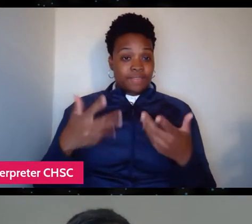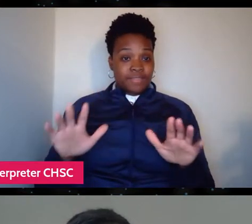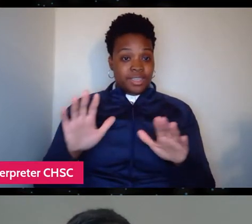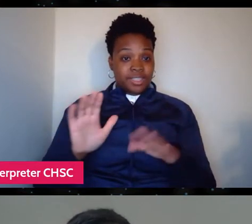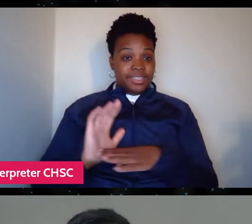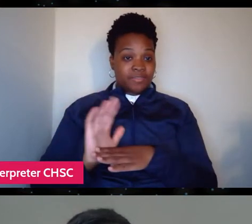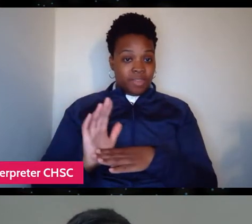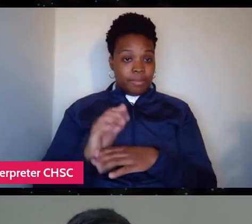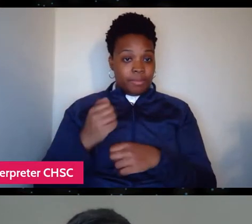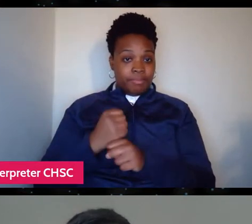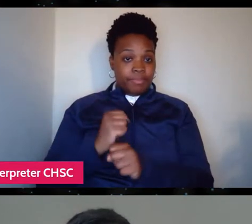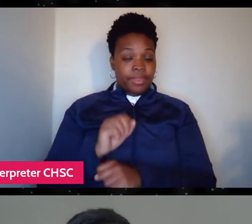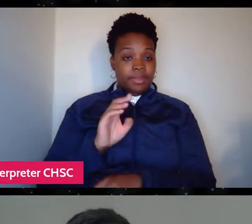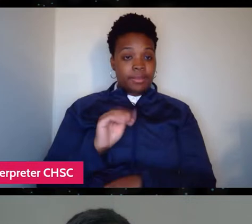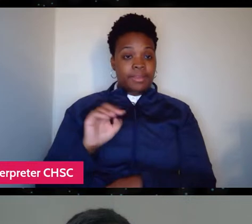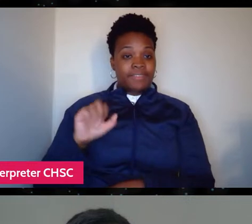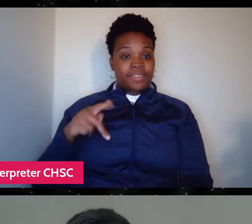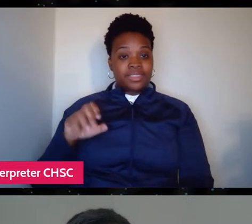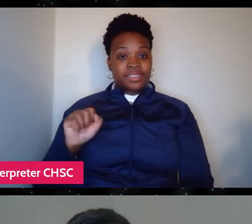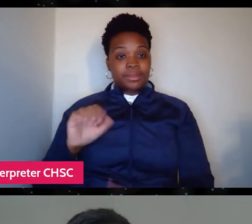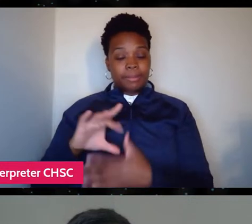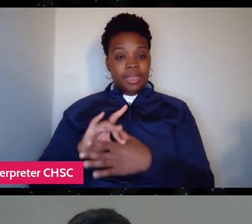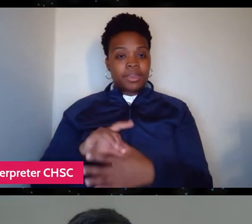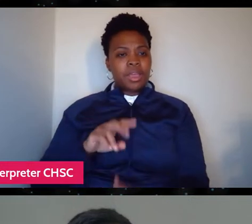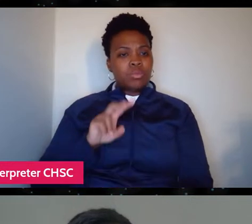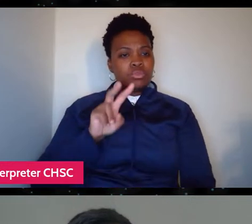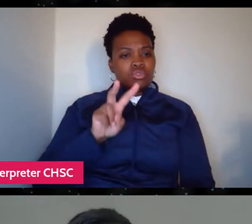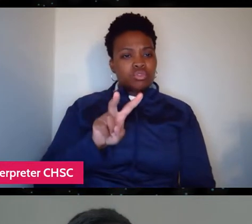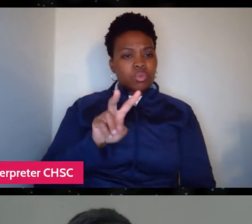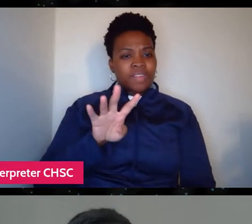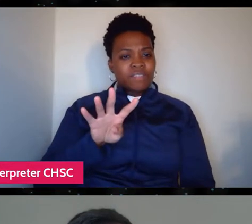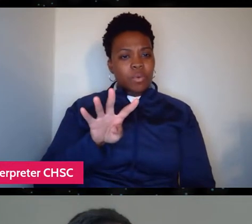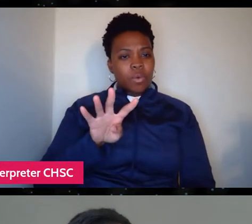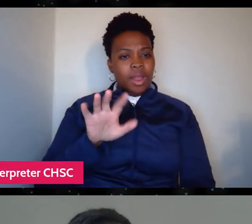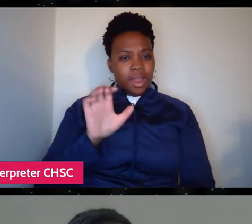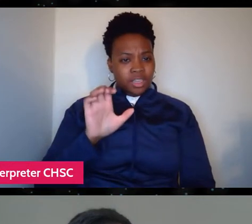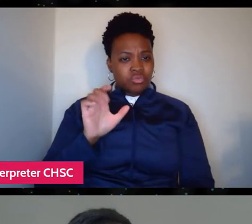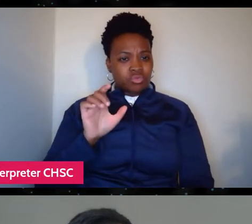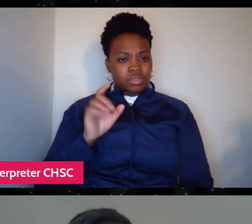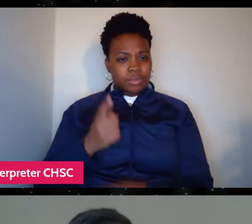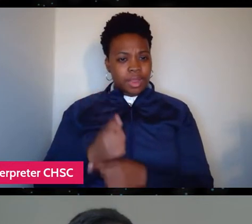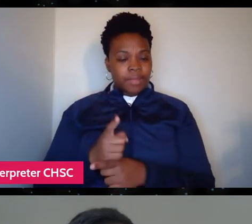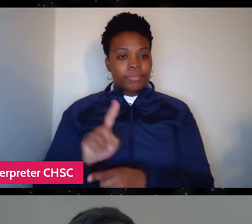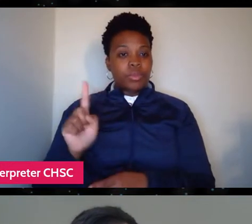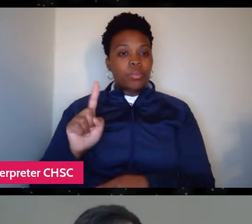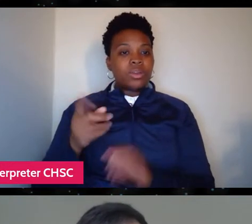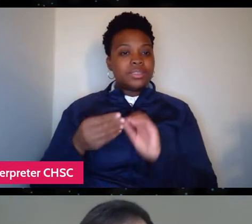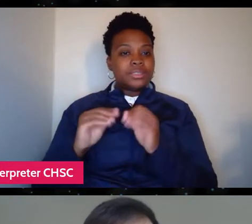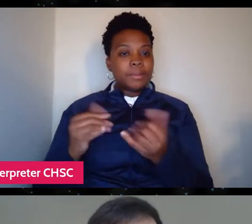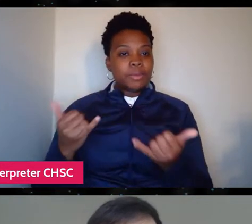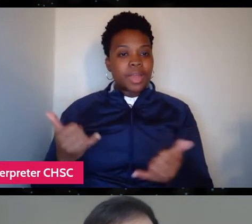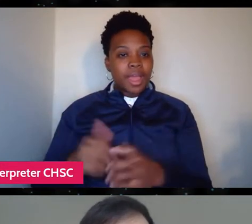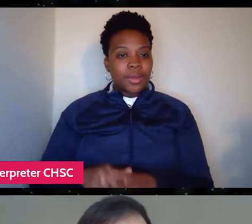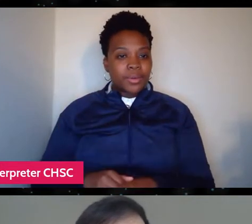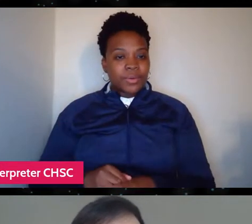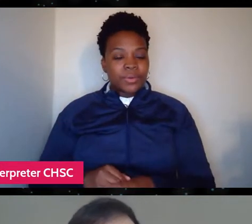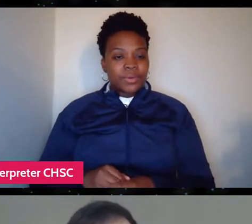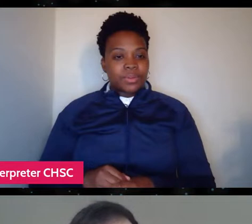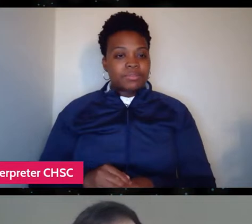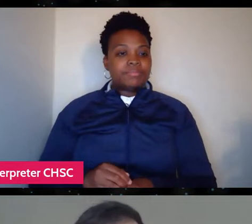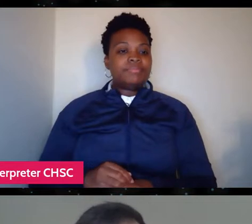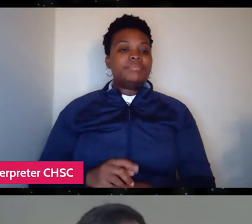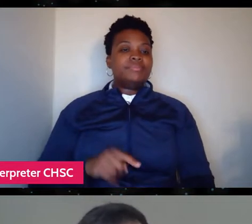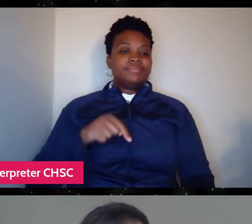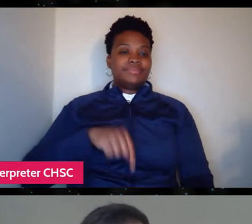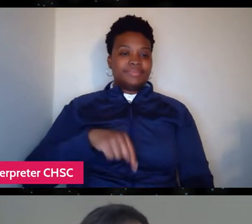Meats, it was 2,400, I believe. Where are you guys at now? Yeah, so that